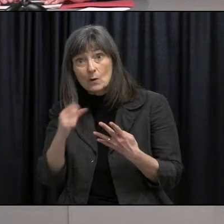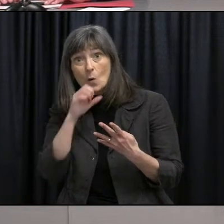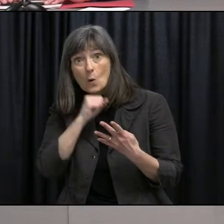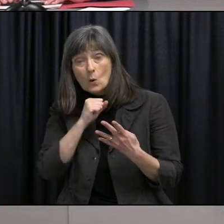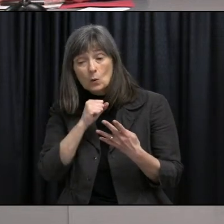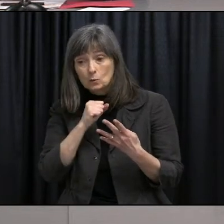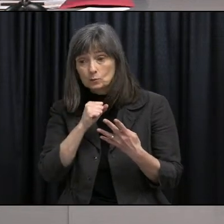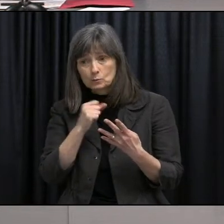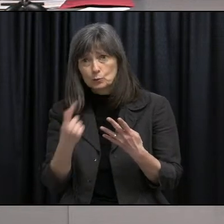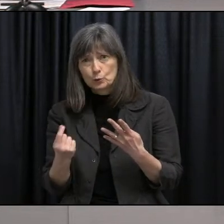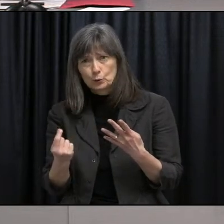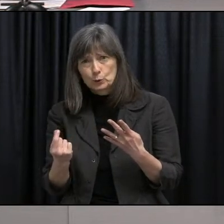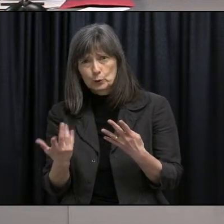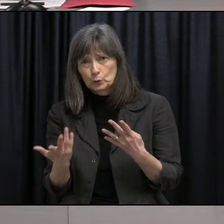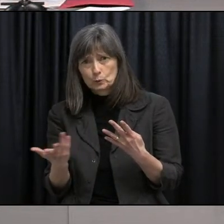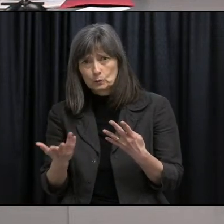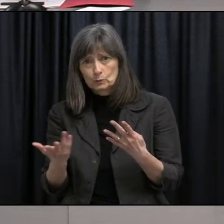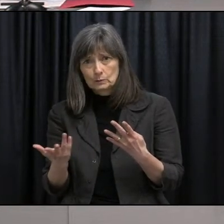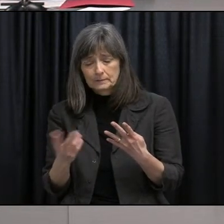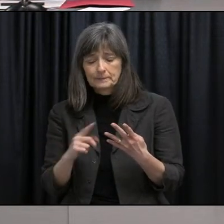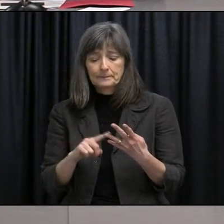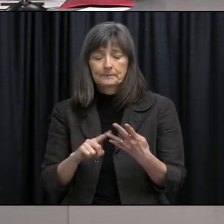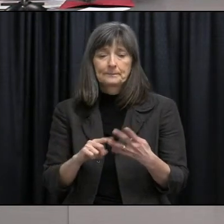let them expire?